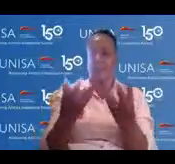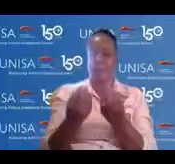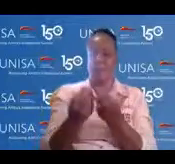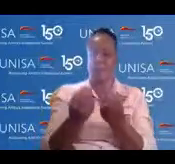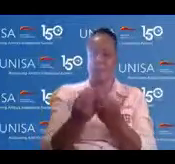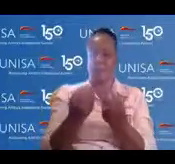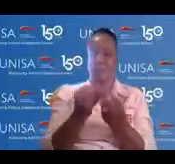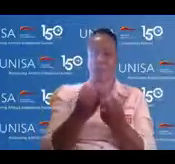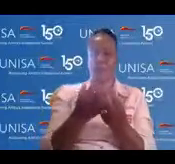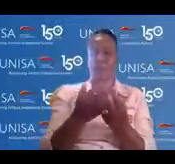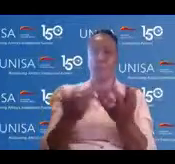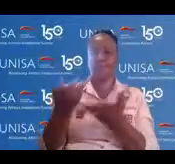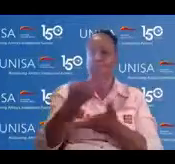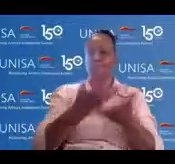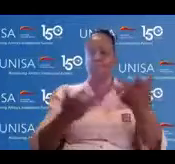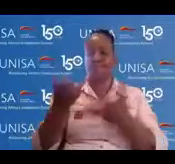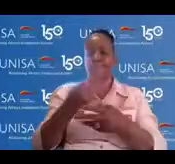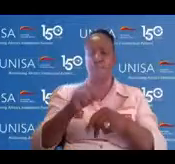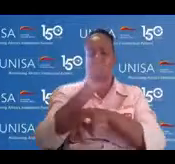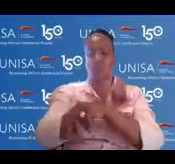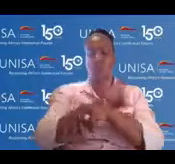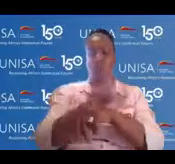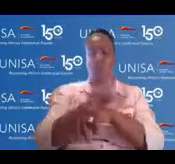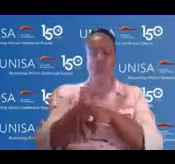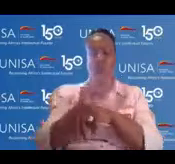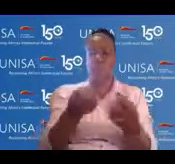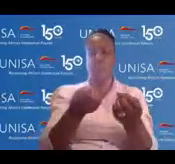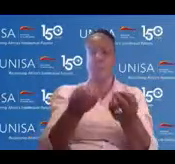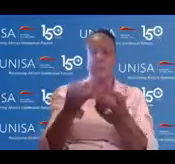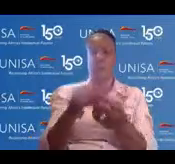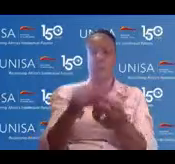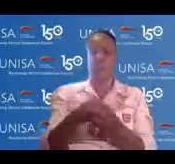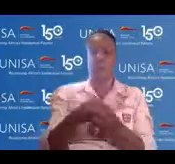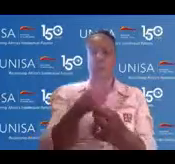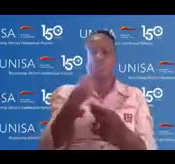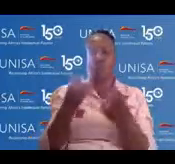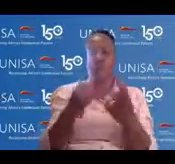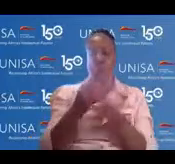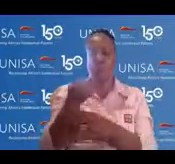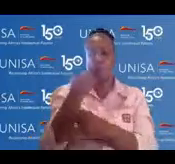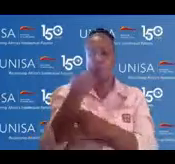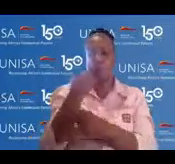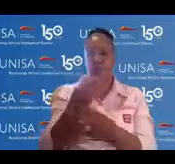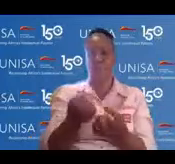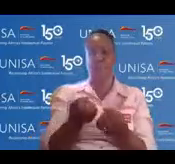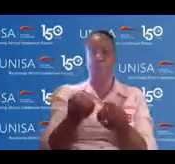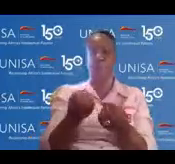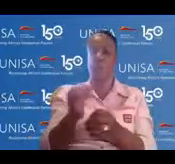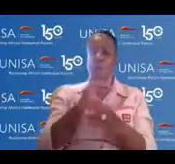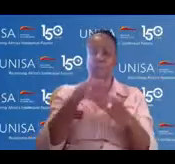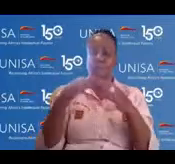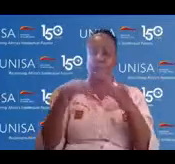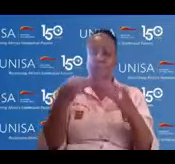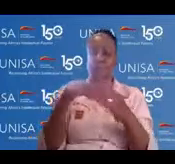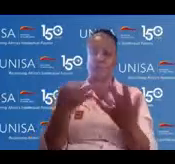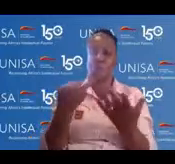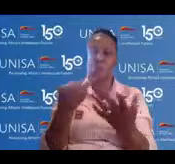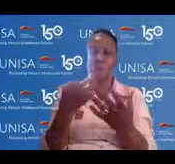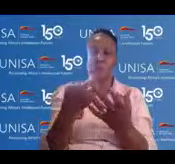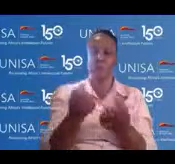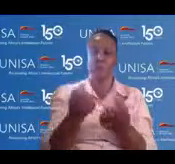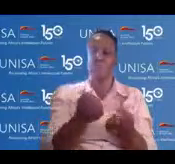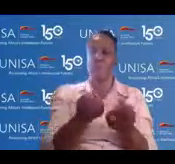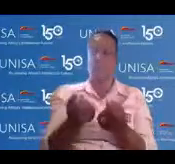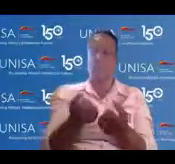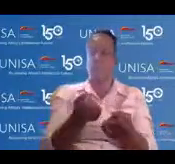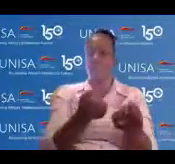course that we'll be offering, but keep an eye on your phones because we'll send out an SMS and we're going to send out announcements via email so